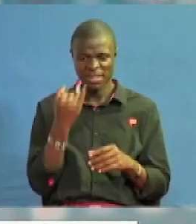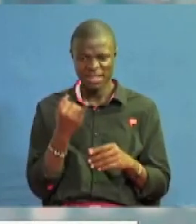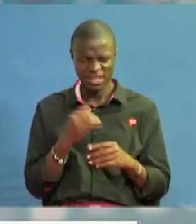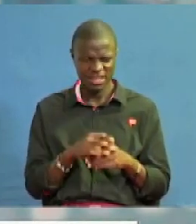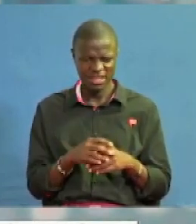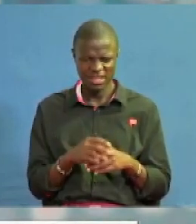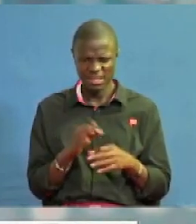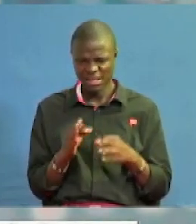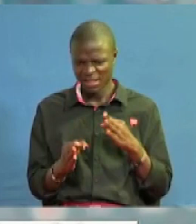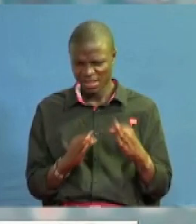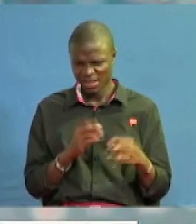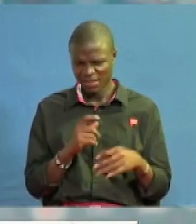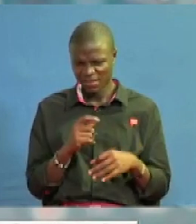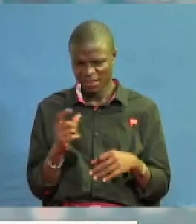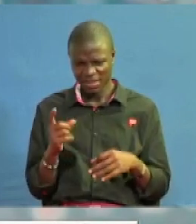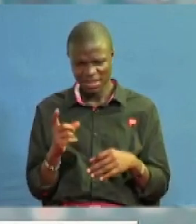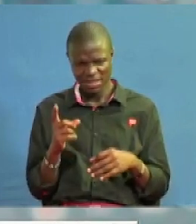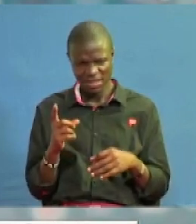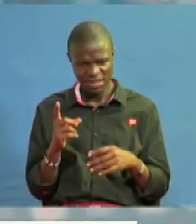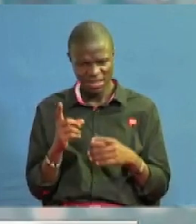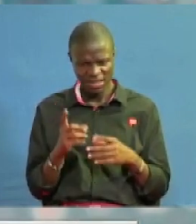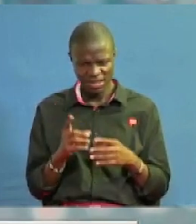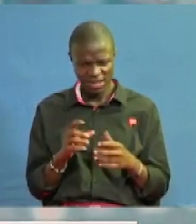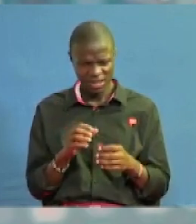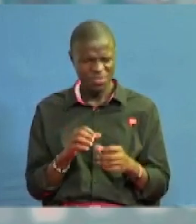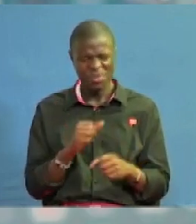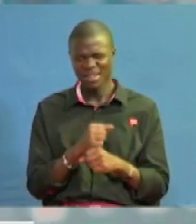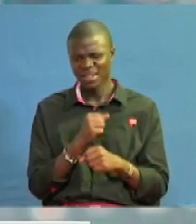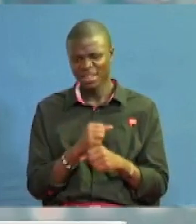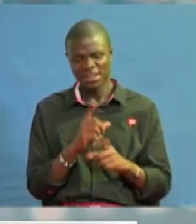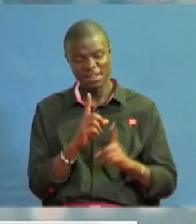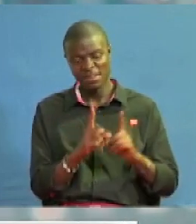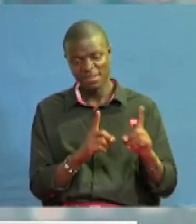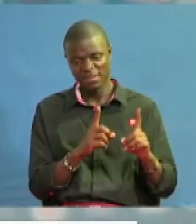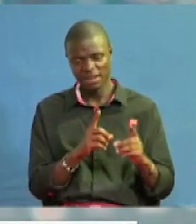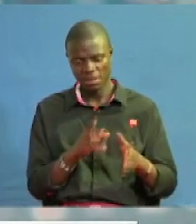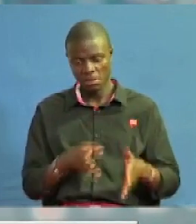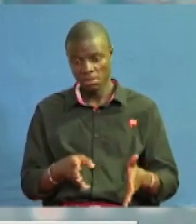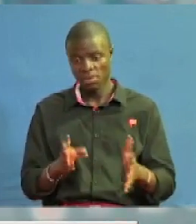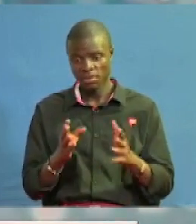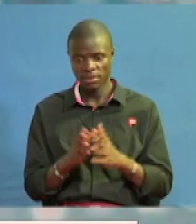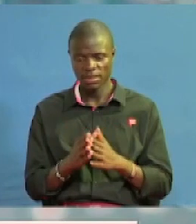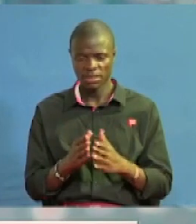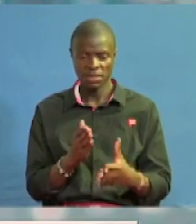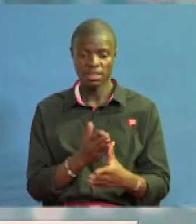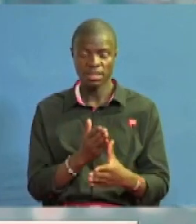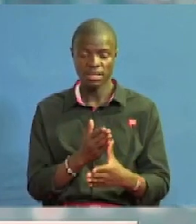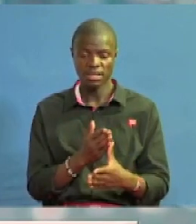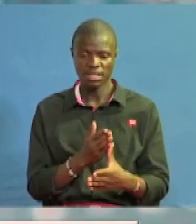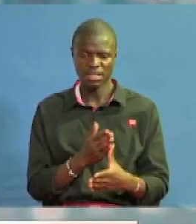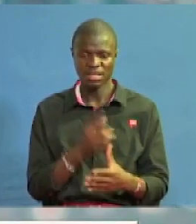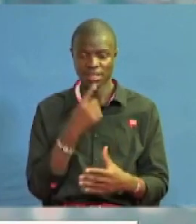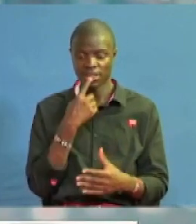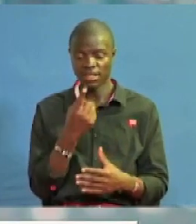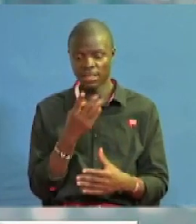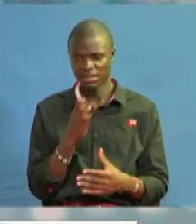investment or this decision I'm making is great for me. Now, investments work in different ways. And I'll start basically by saying